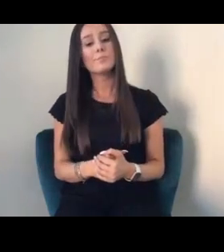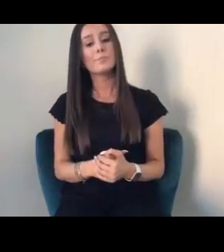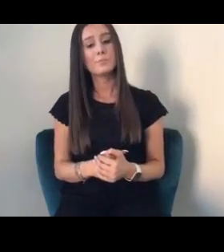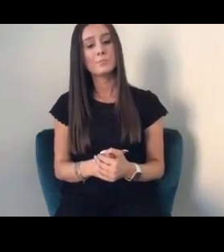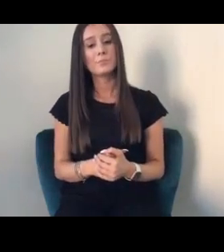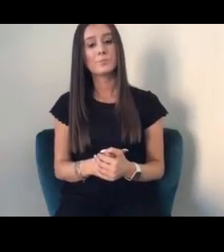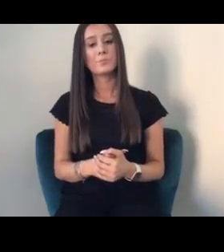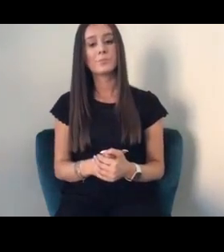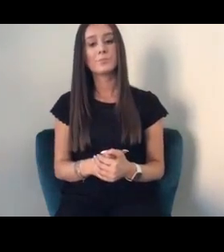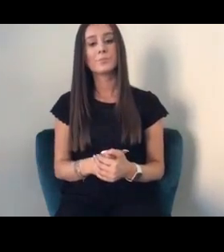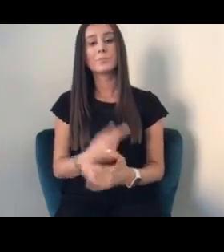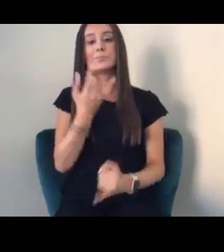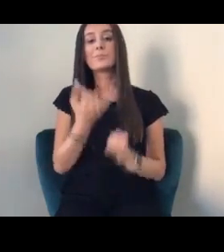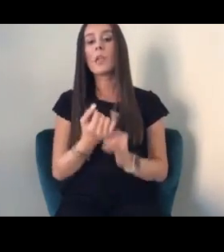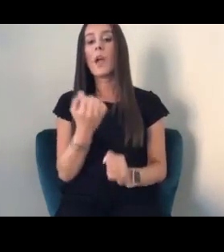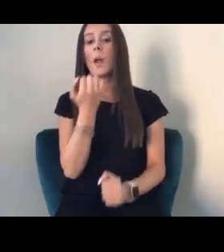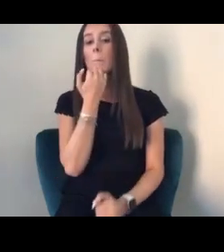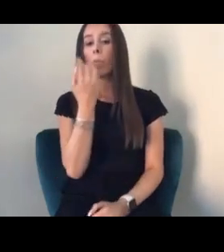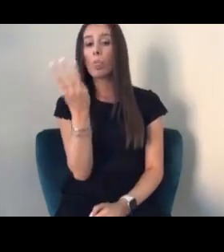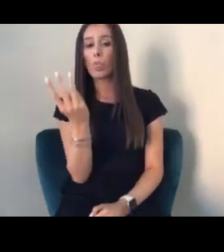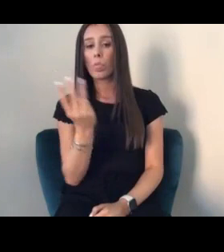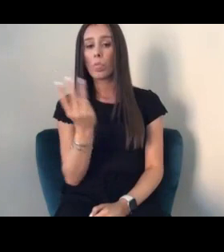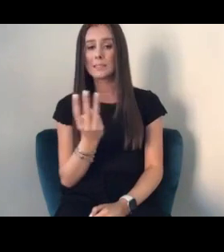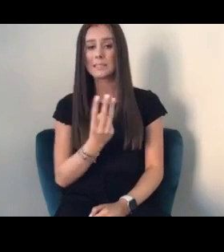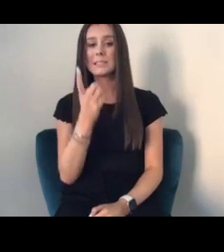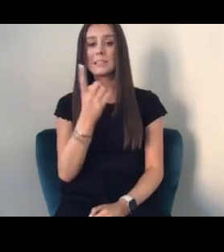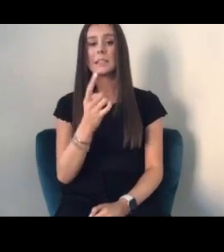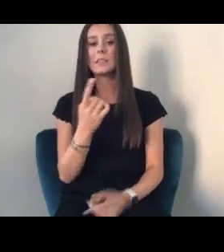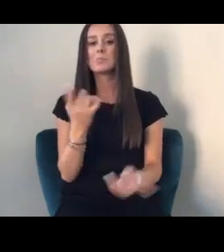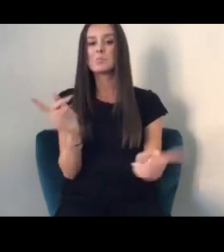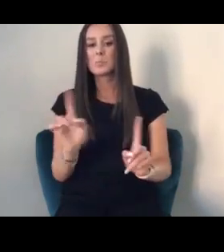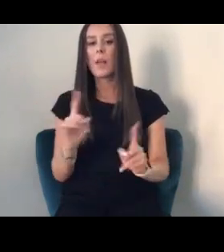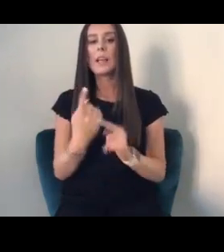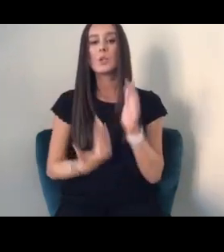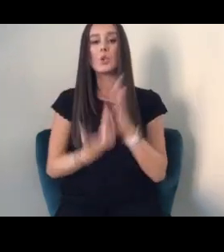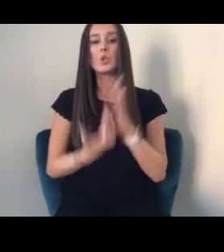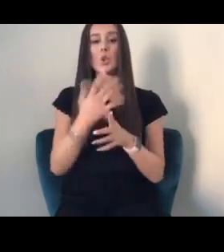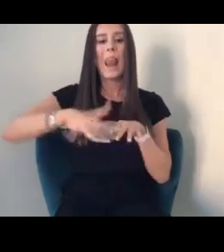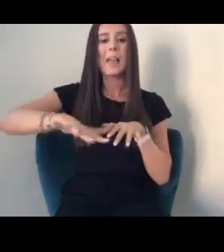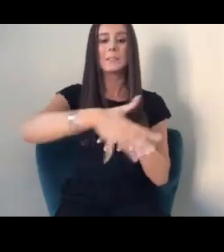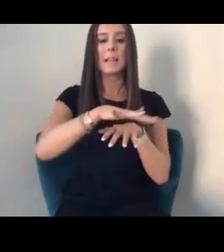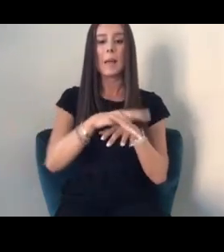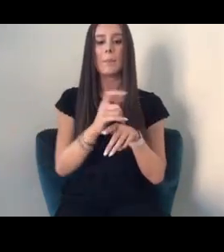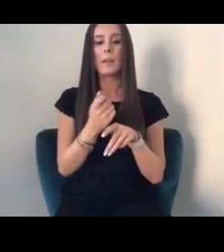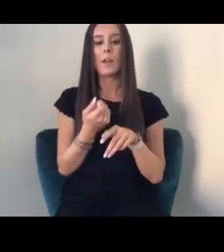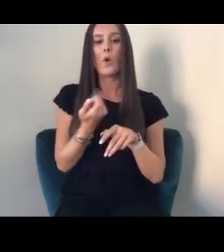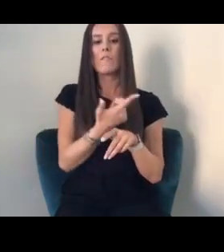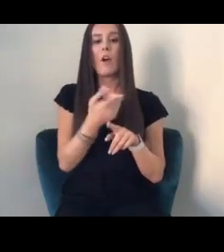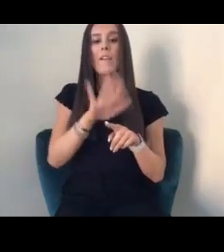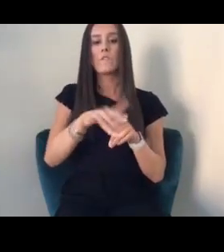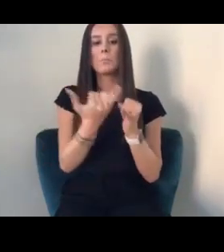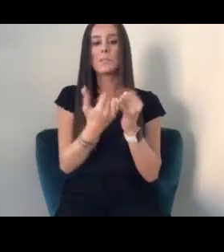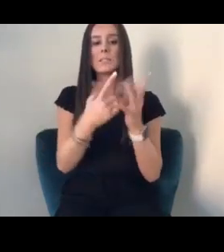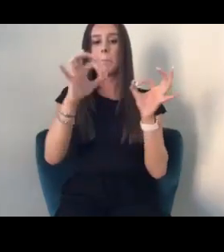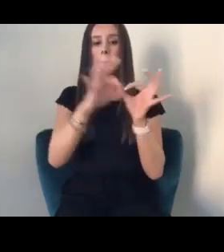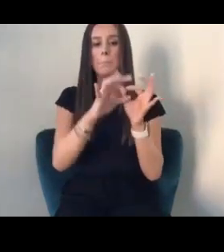And number 13 shows where landscaping would take place around a proposed substation.